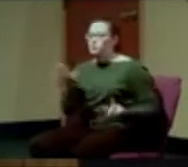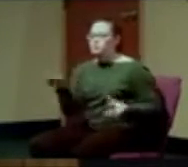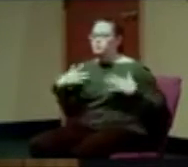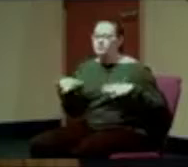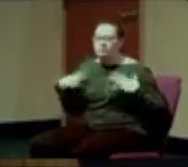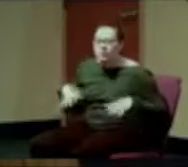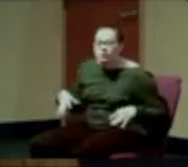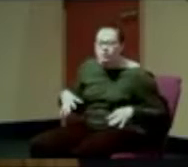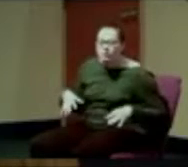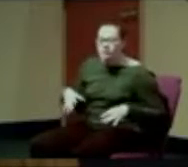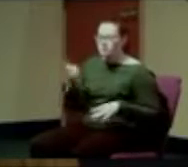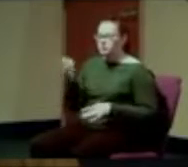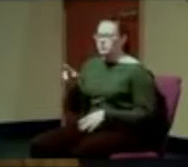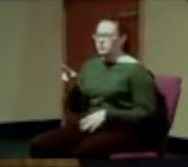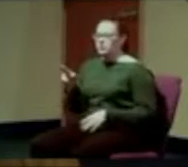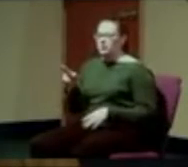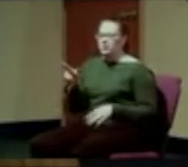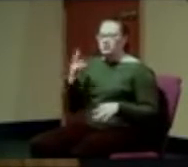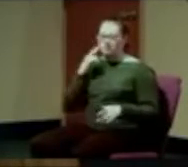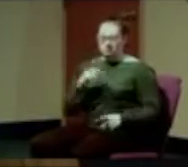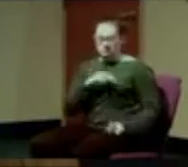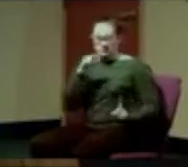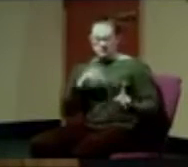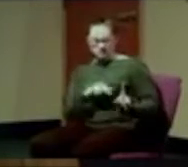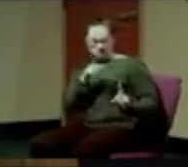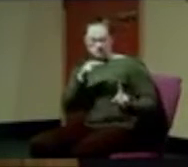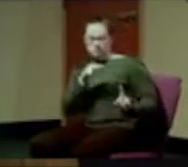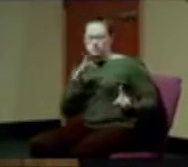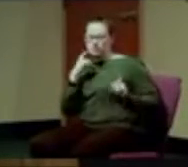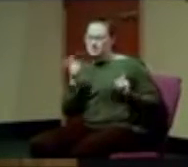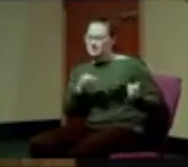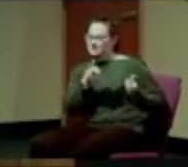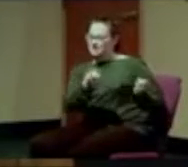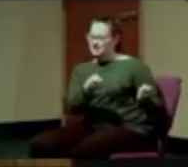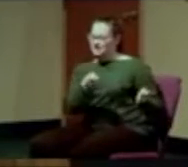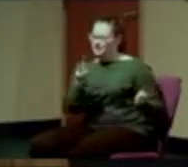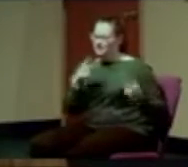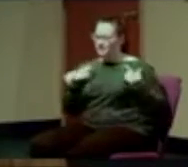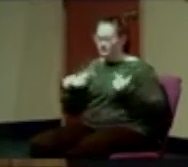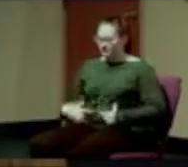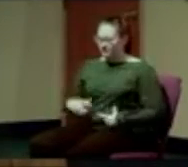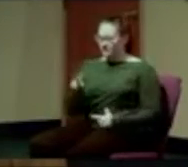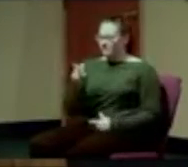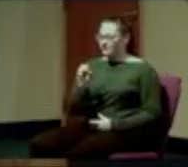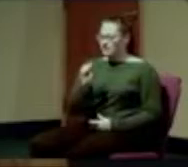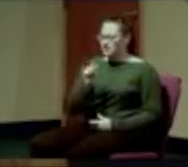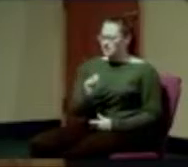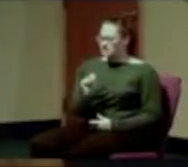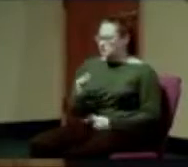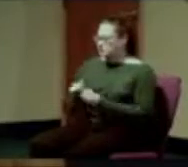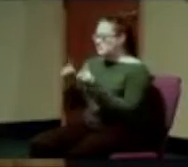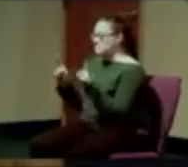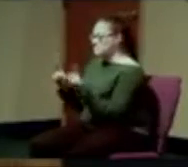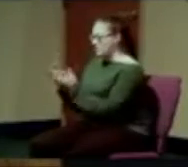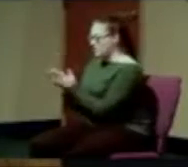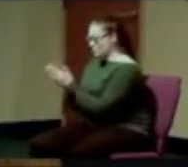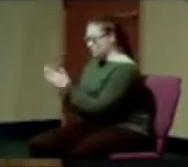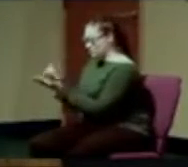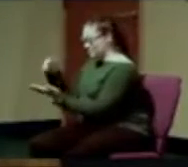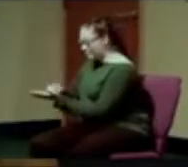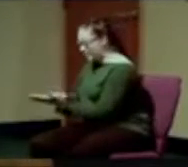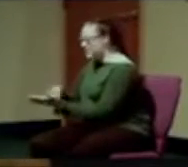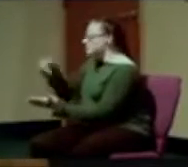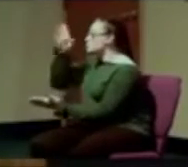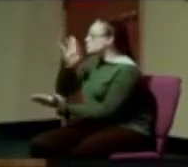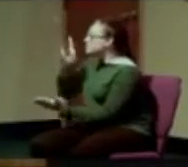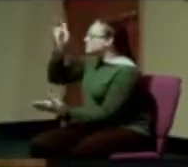only interpret or have a perception of you based on what your sin vest was. But what this book tells you about yourself and what God tells you about you is